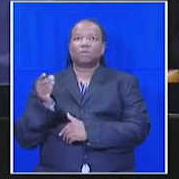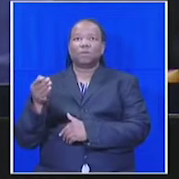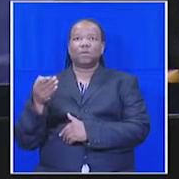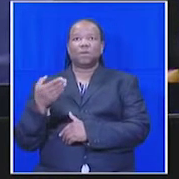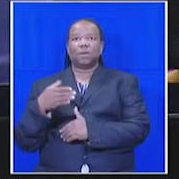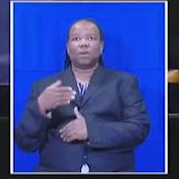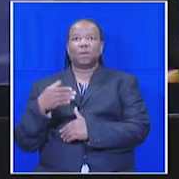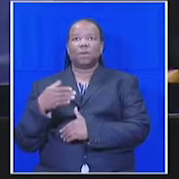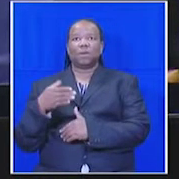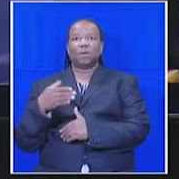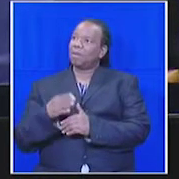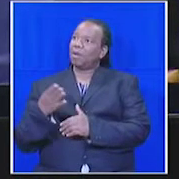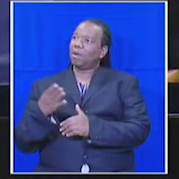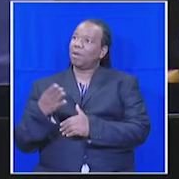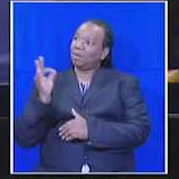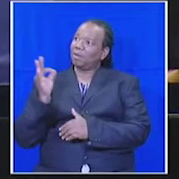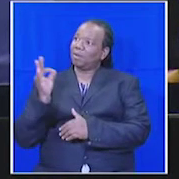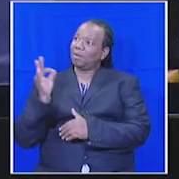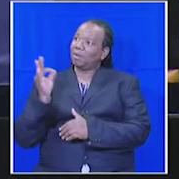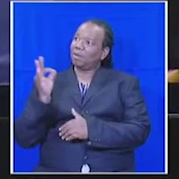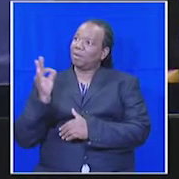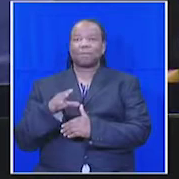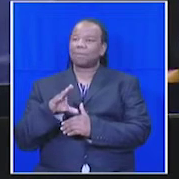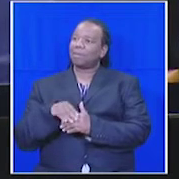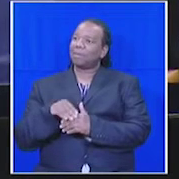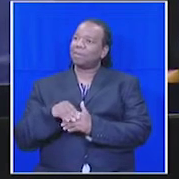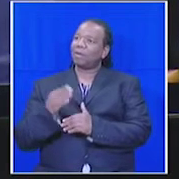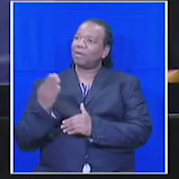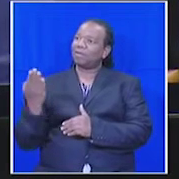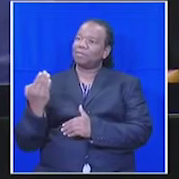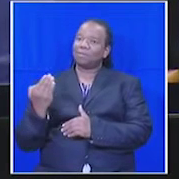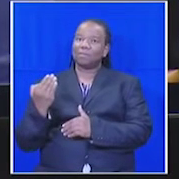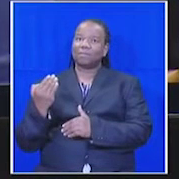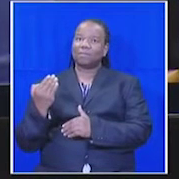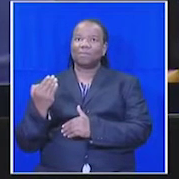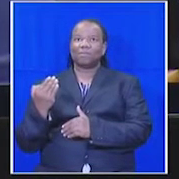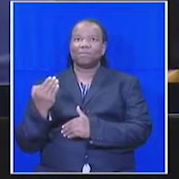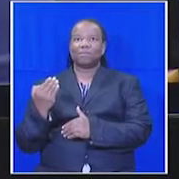Honorable Member. Honorable Member.